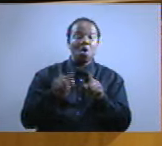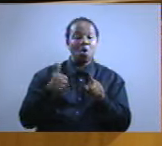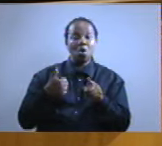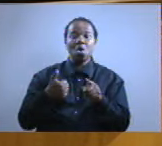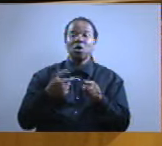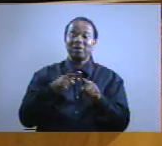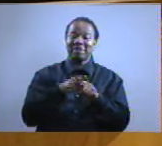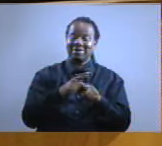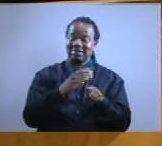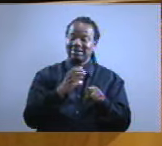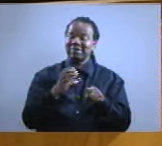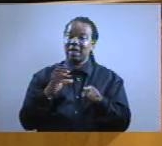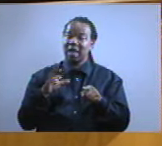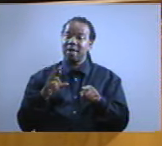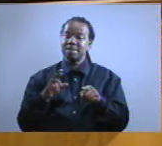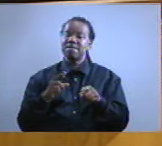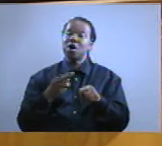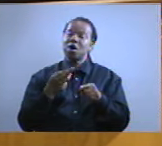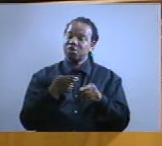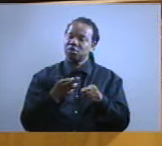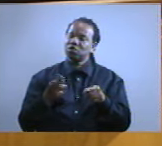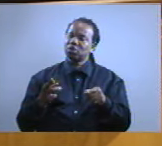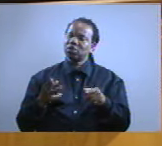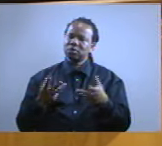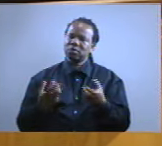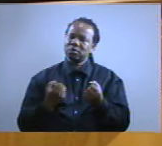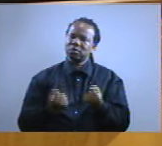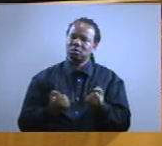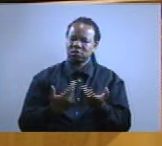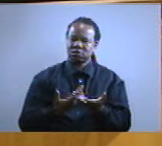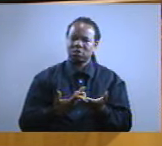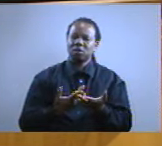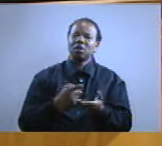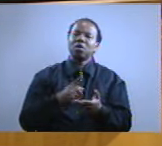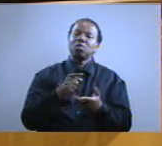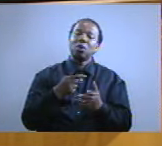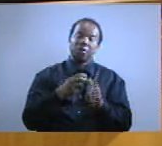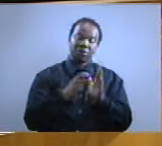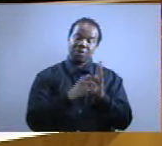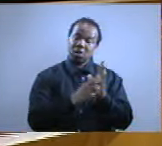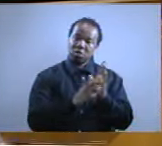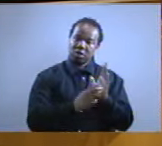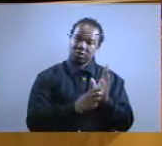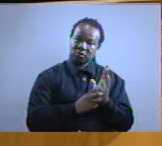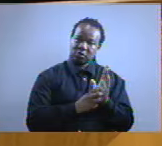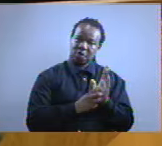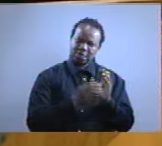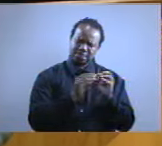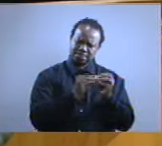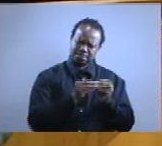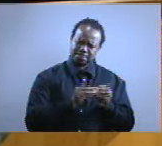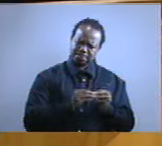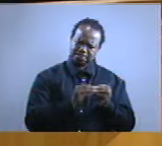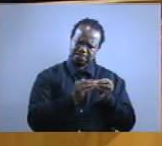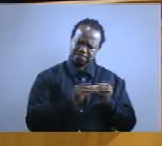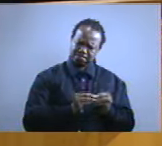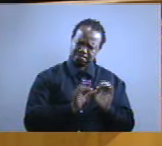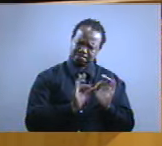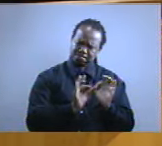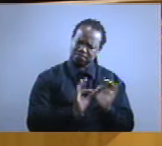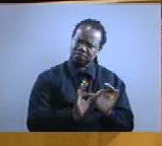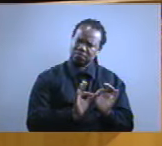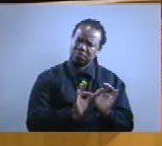the CCMA. And therefore, regulations in this regard need to be crafted very carefully. We also believe